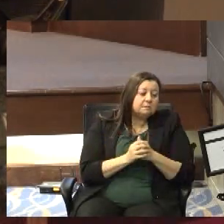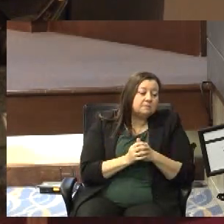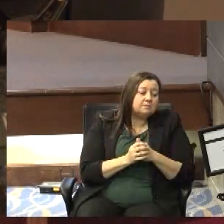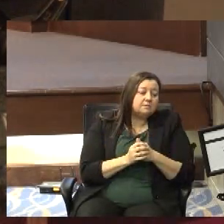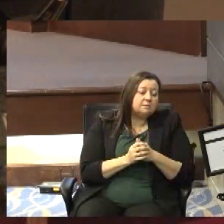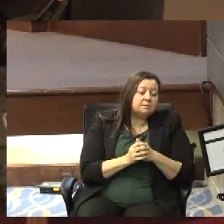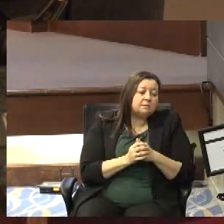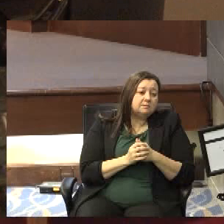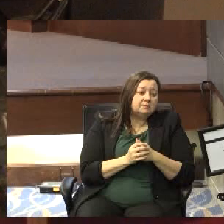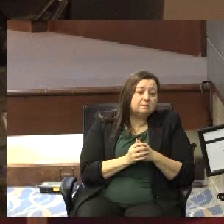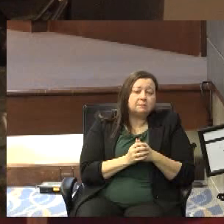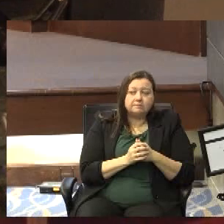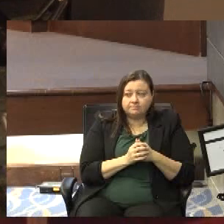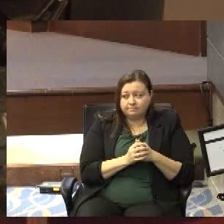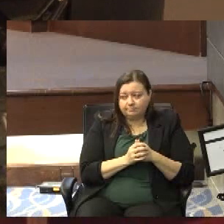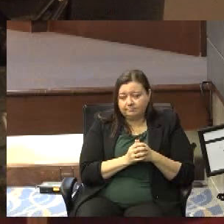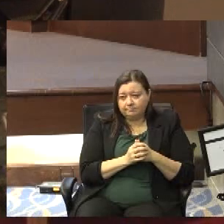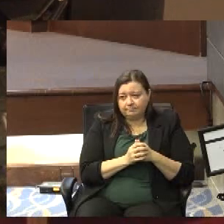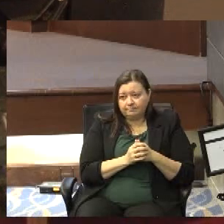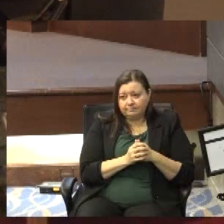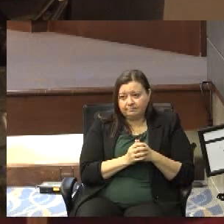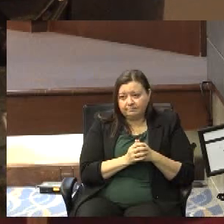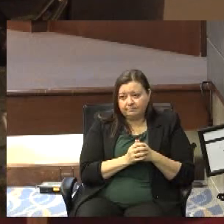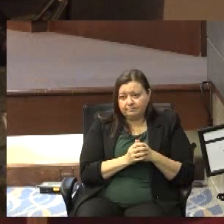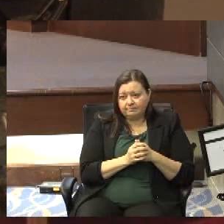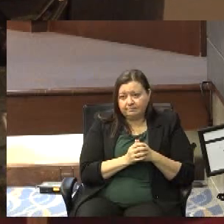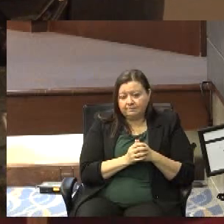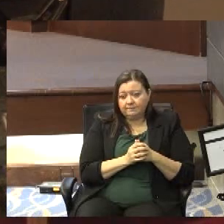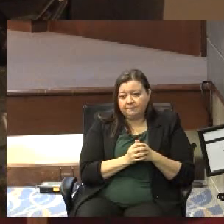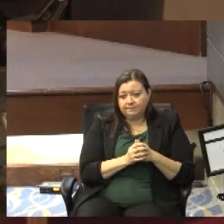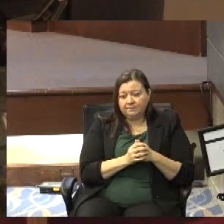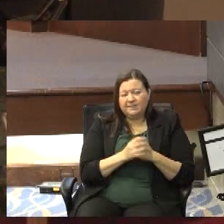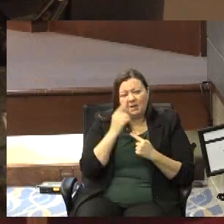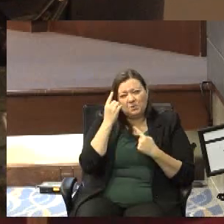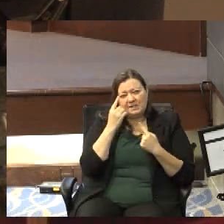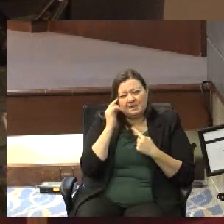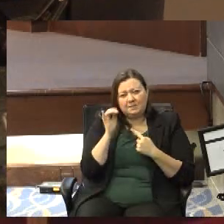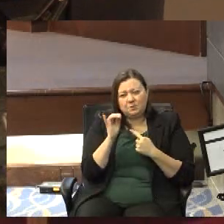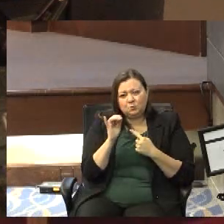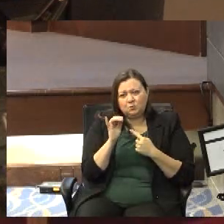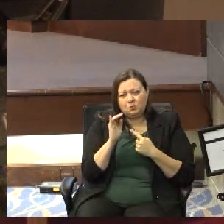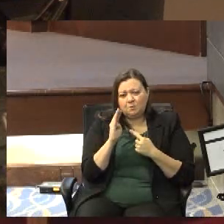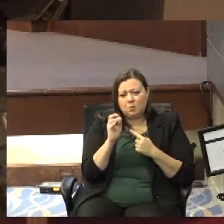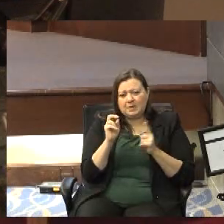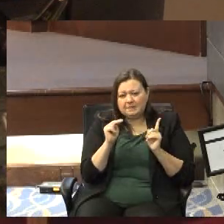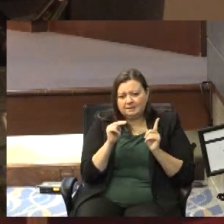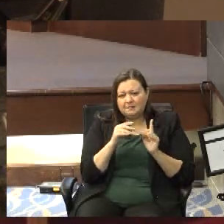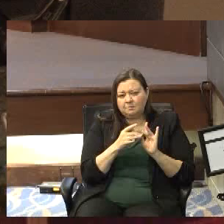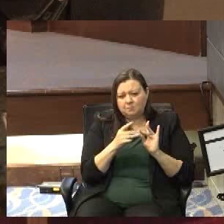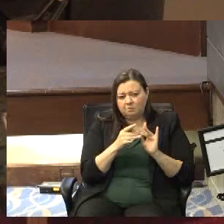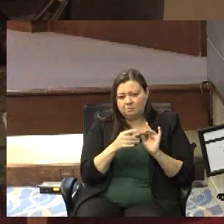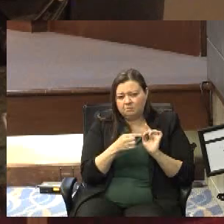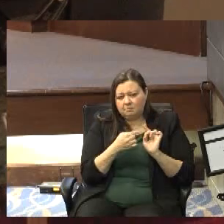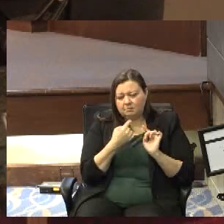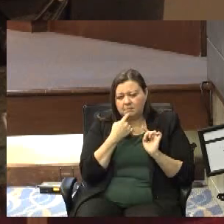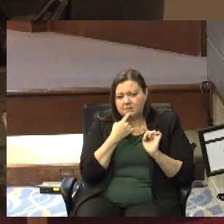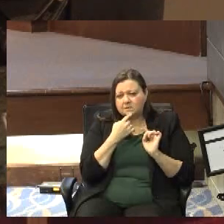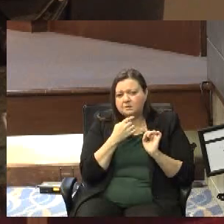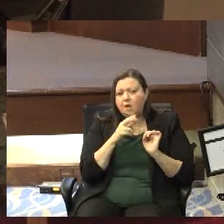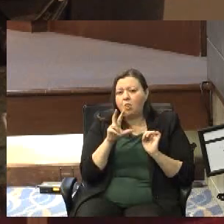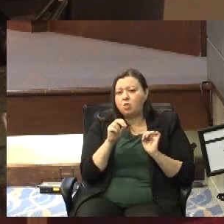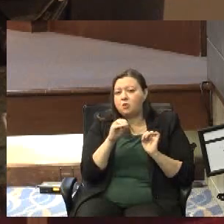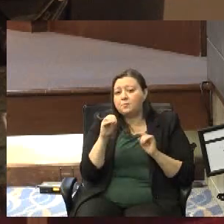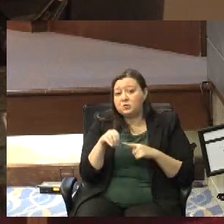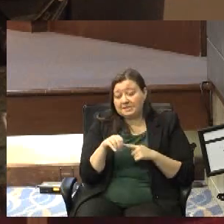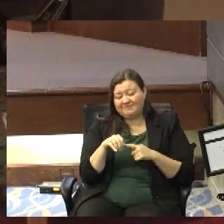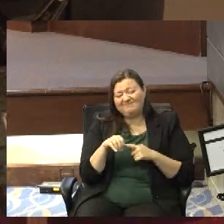$527,000. And the thing I had kind of lost along the way as I was thinking about this, and Bradley, I'm glad you pointed it out, was the 30%,